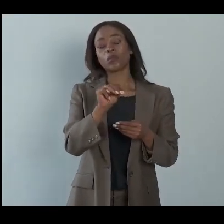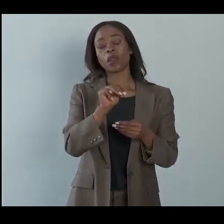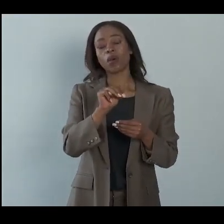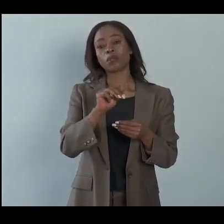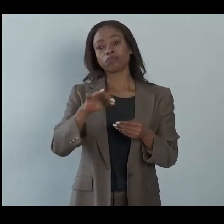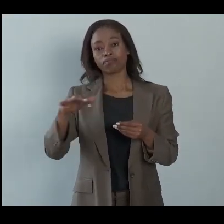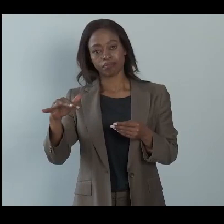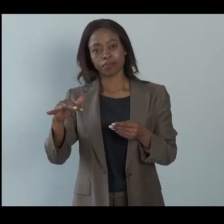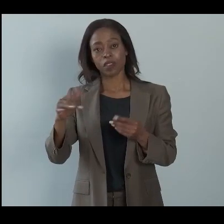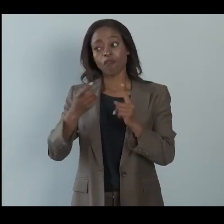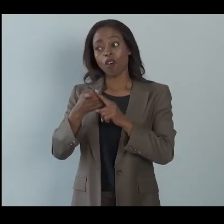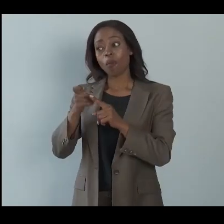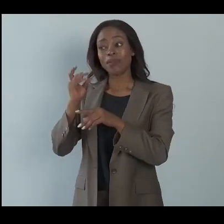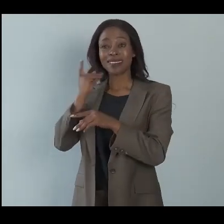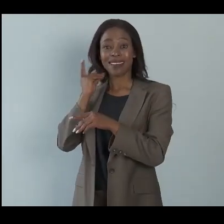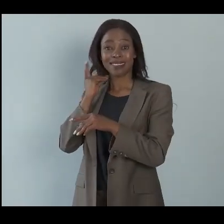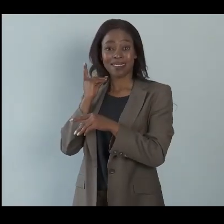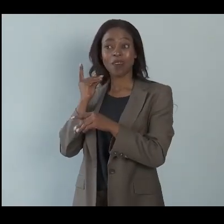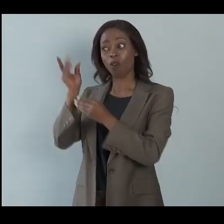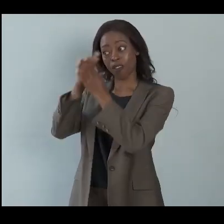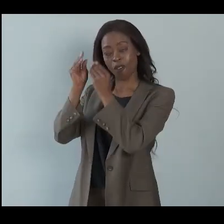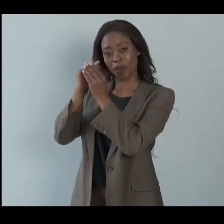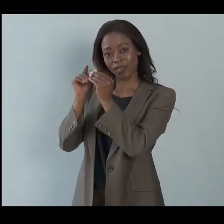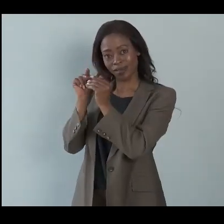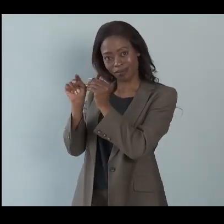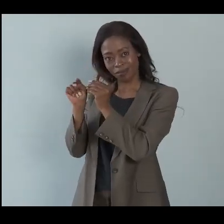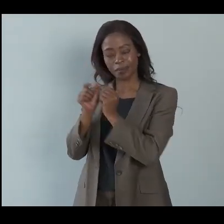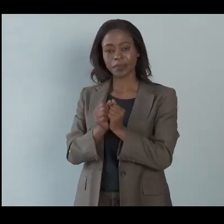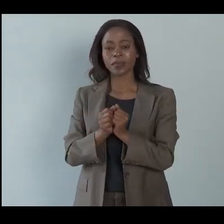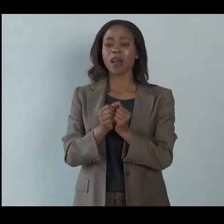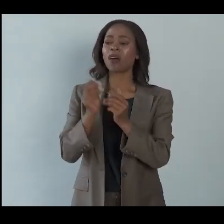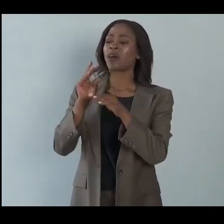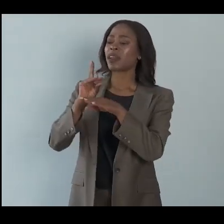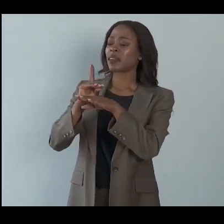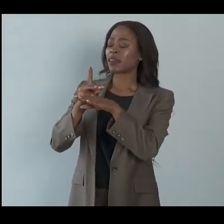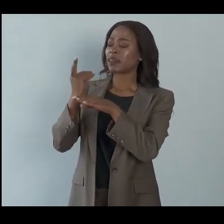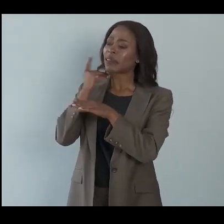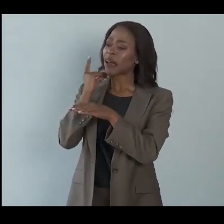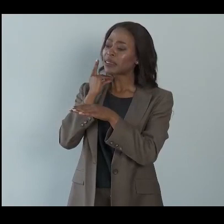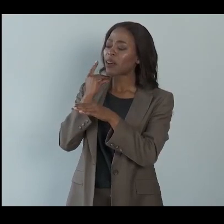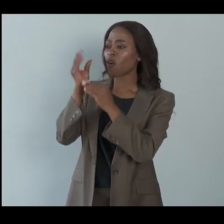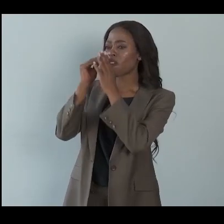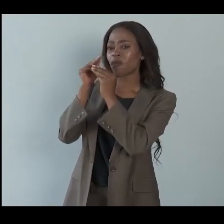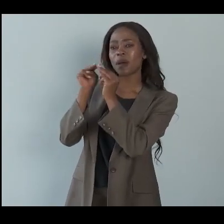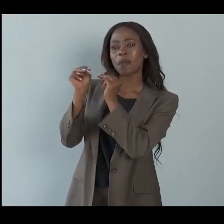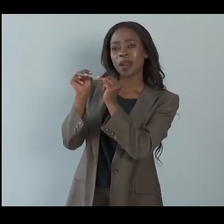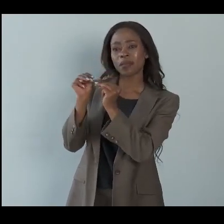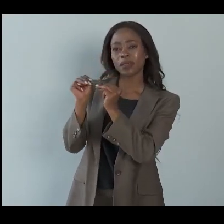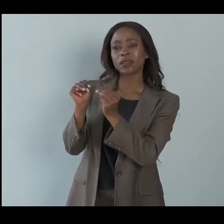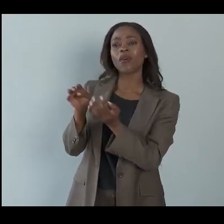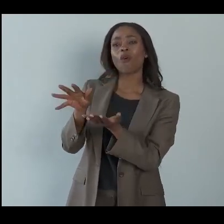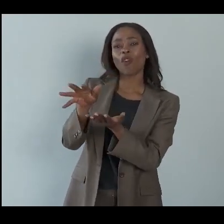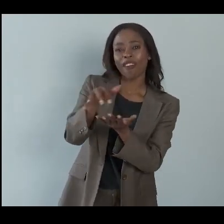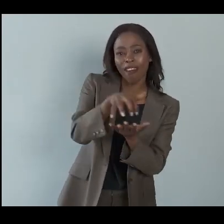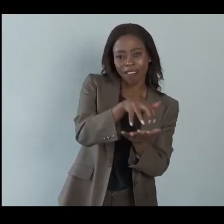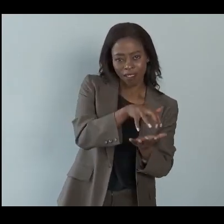transaction. Looking at the remaining Altron Managed Solutions business, excluding the ATM business, growing margin,